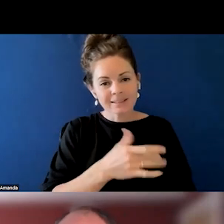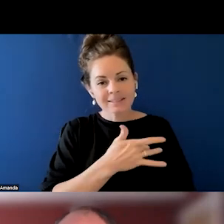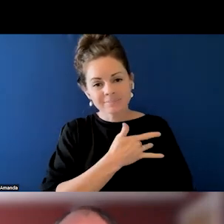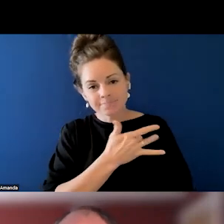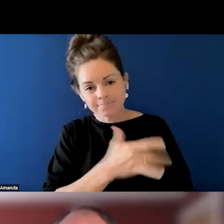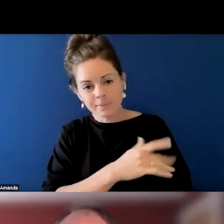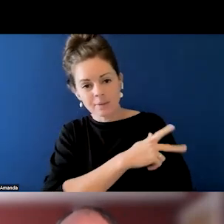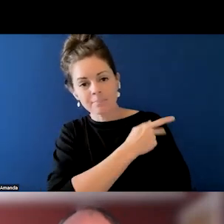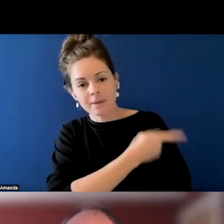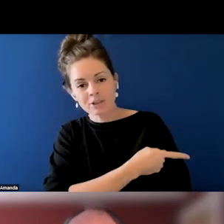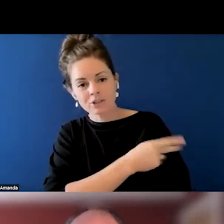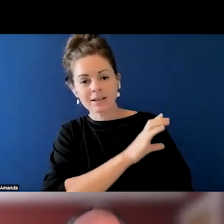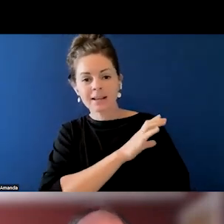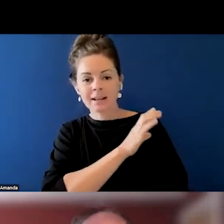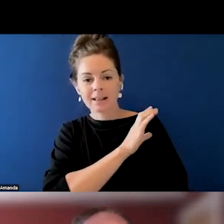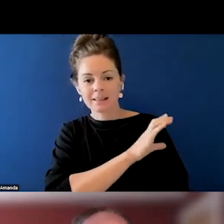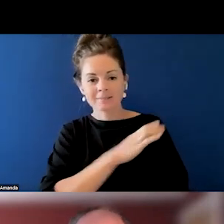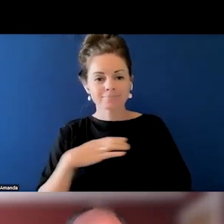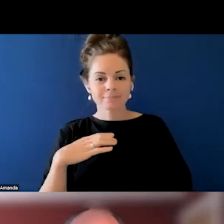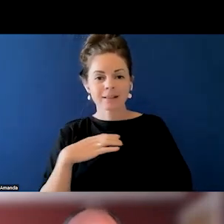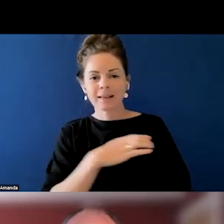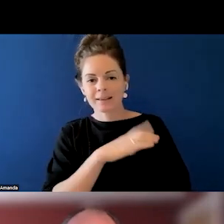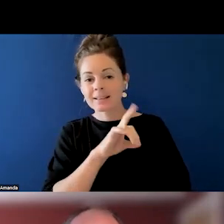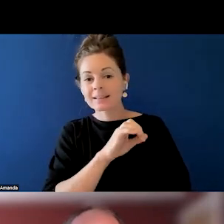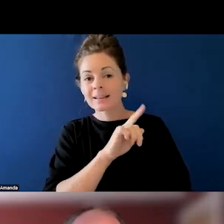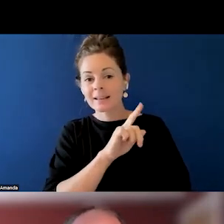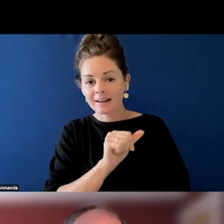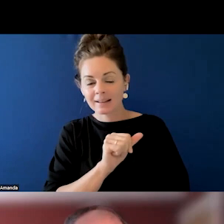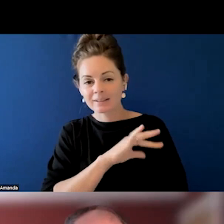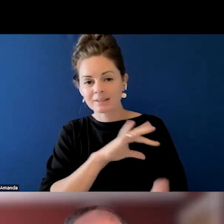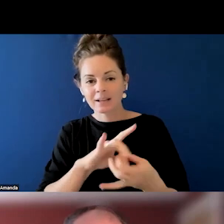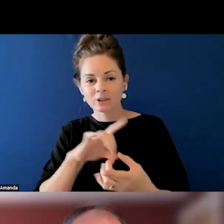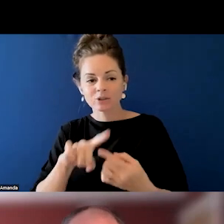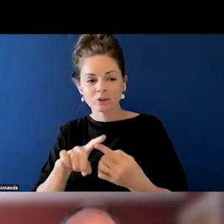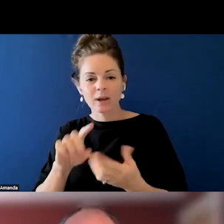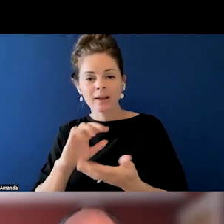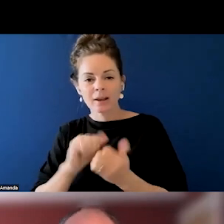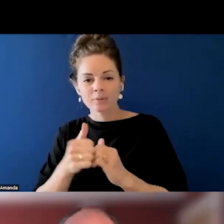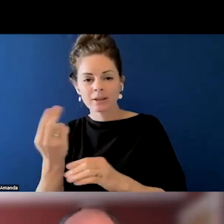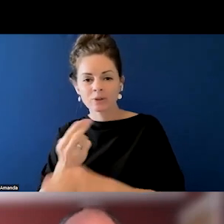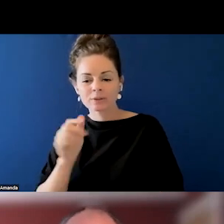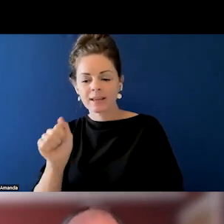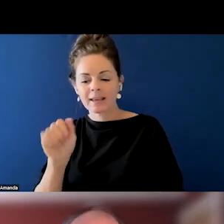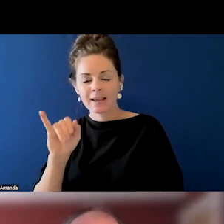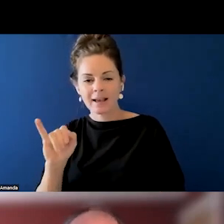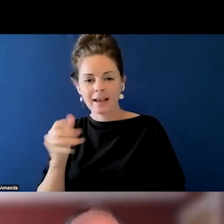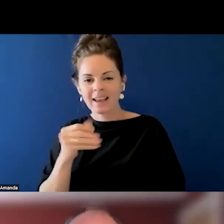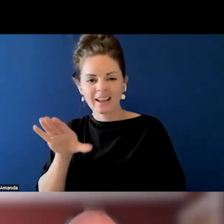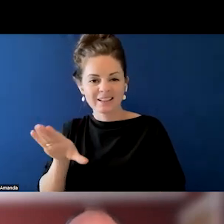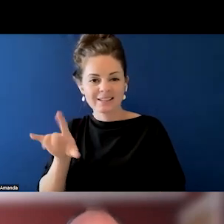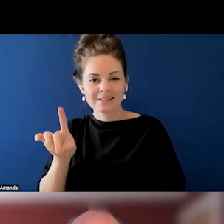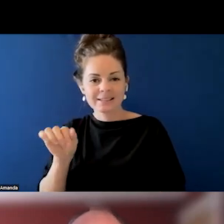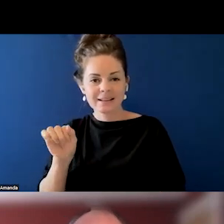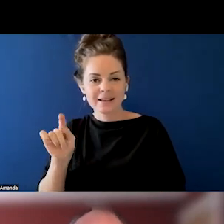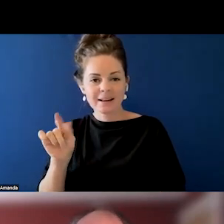and client data and additional oversight related to AI and its use of data. It's important to keep in